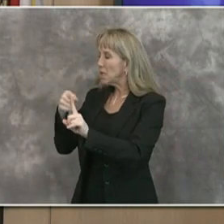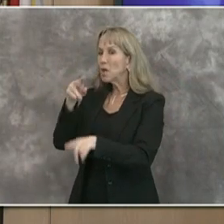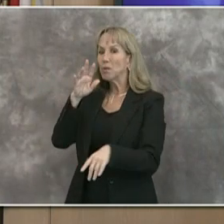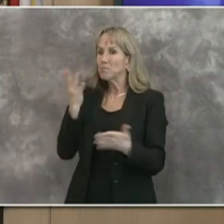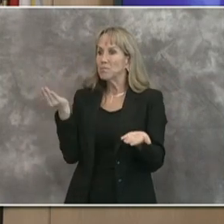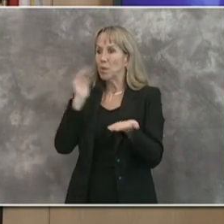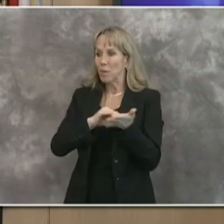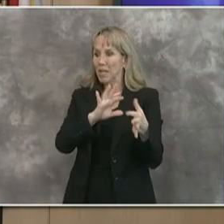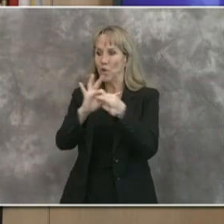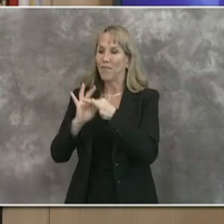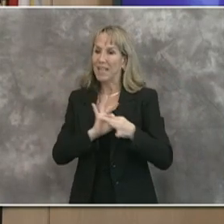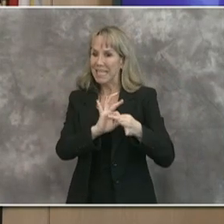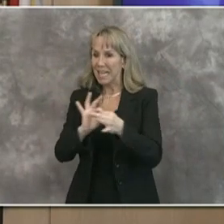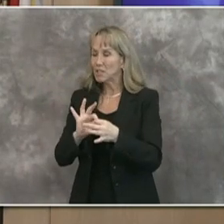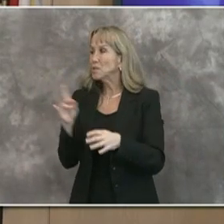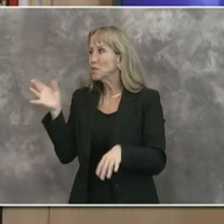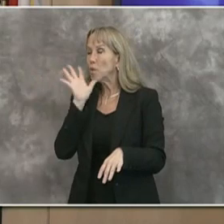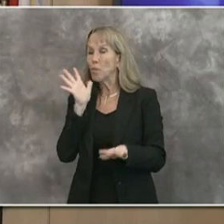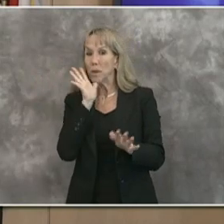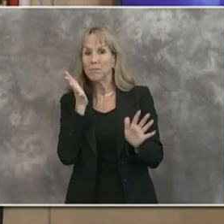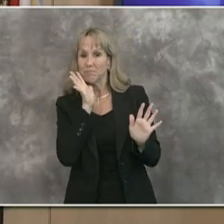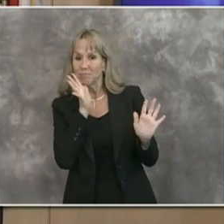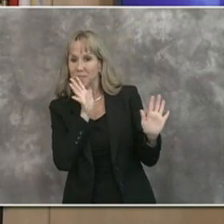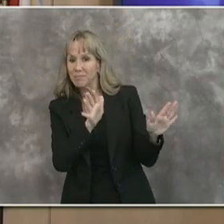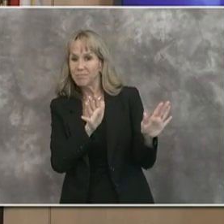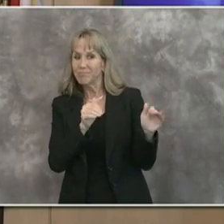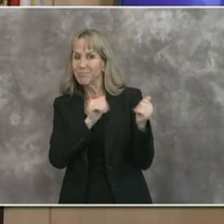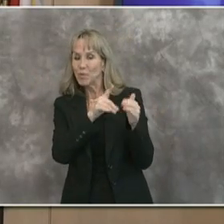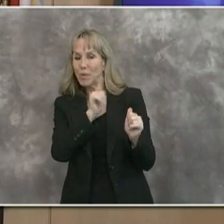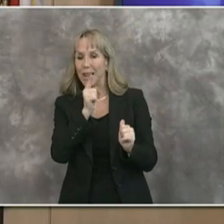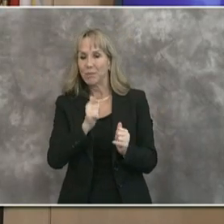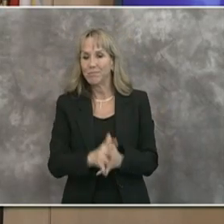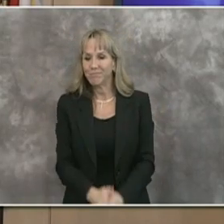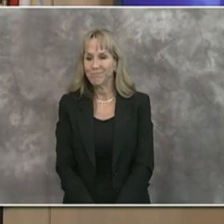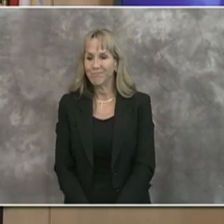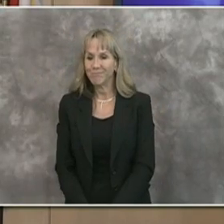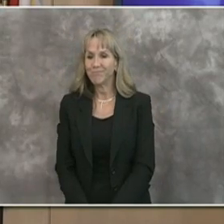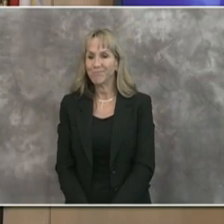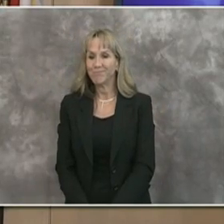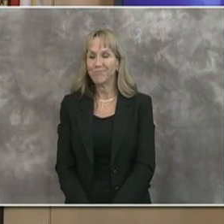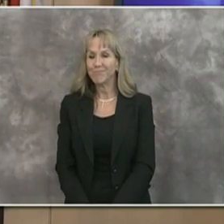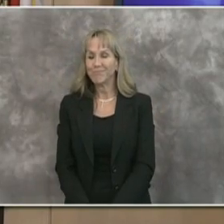eventually. That is the question. We'll have to get back to you on that one. Okay, let's go to the next caller.